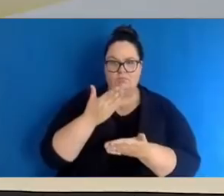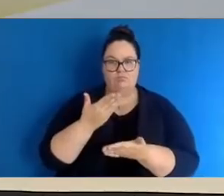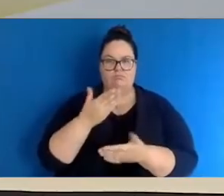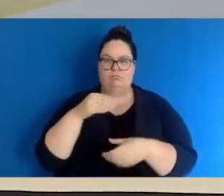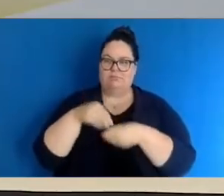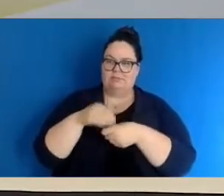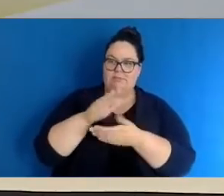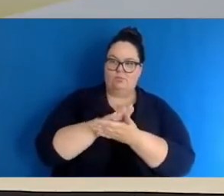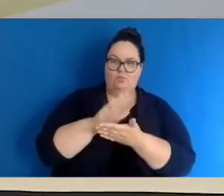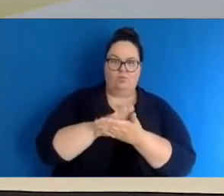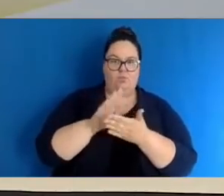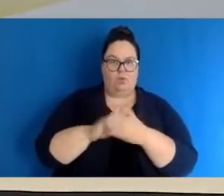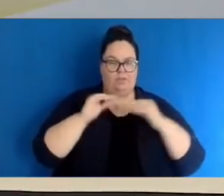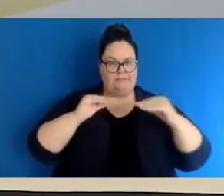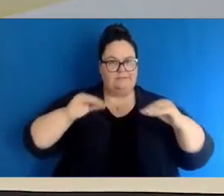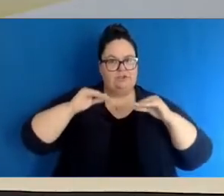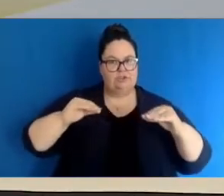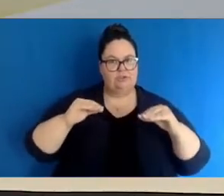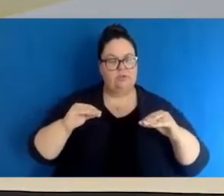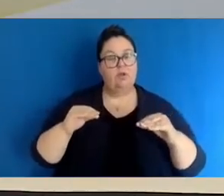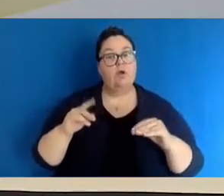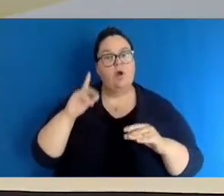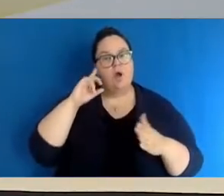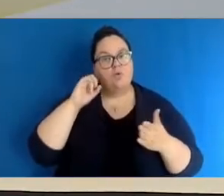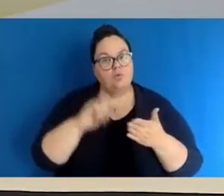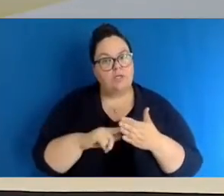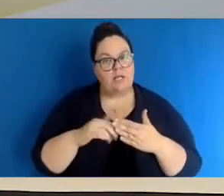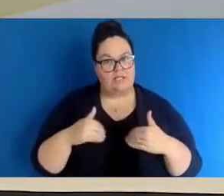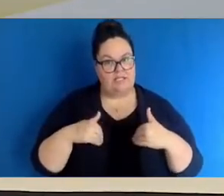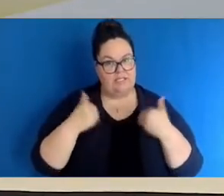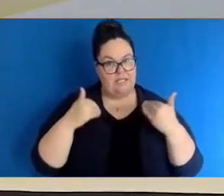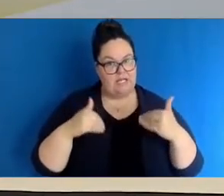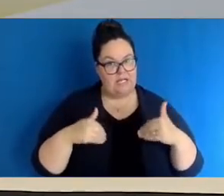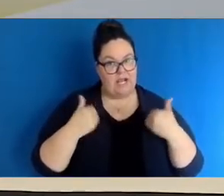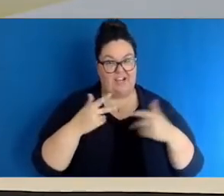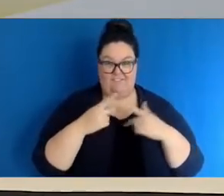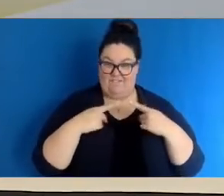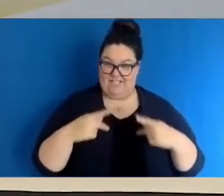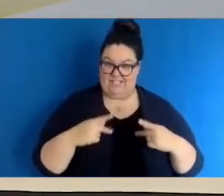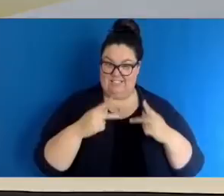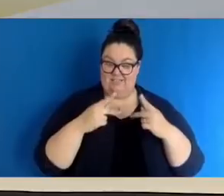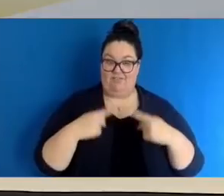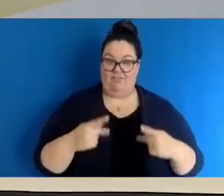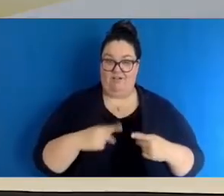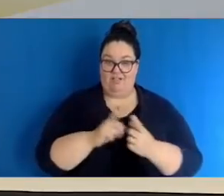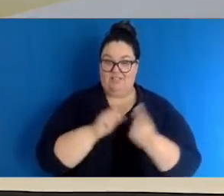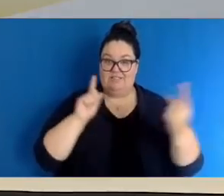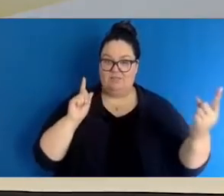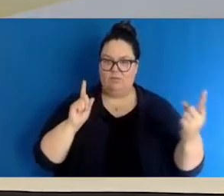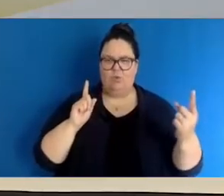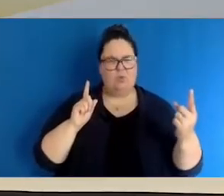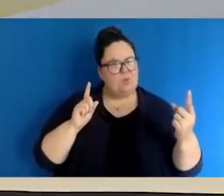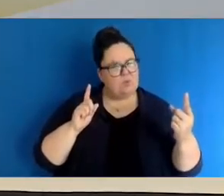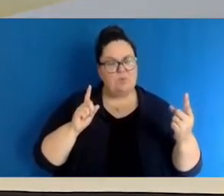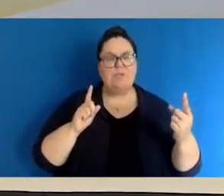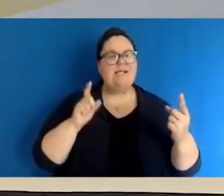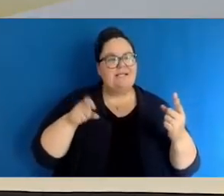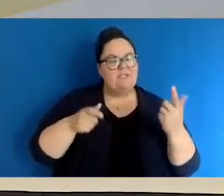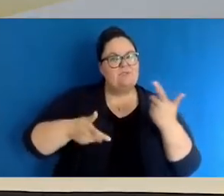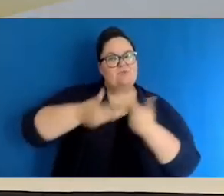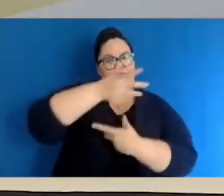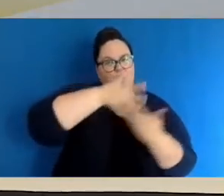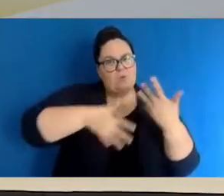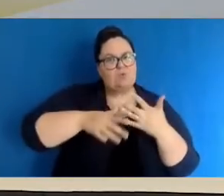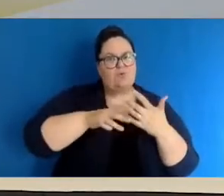model. We also recognize that especially in the lower grades, that physical distancing is very disruptive to social interaction that is central